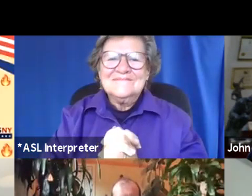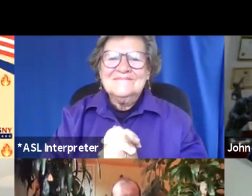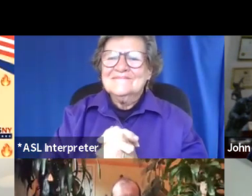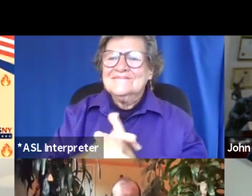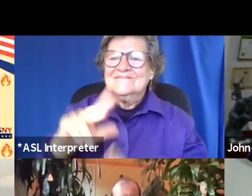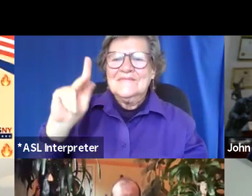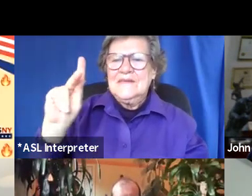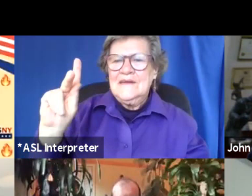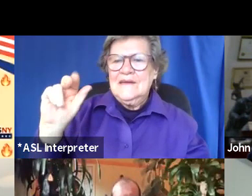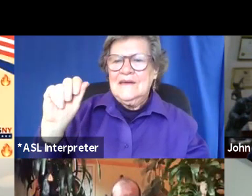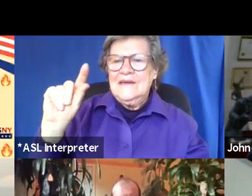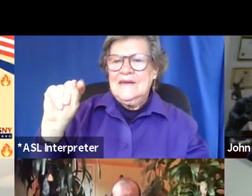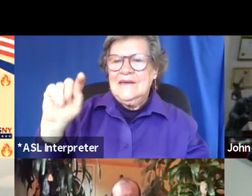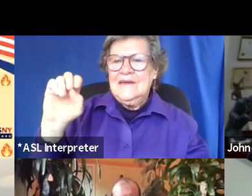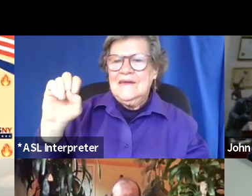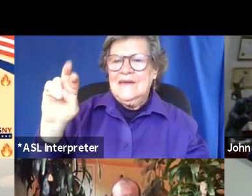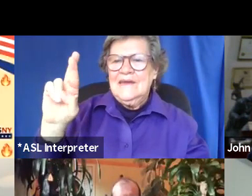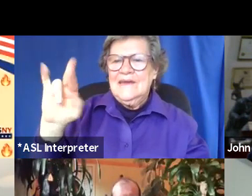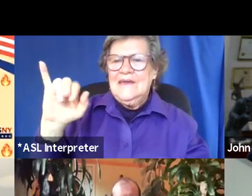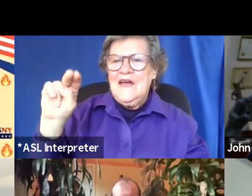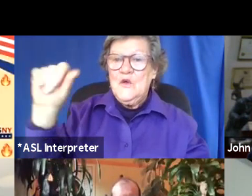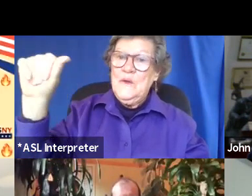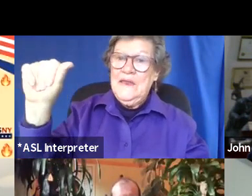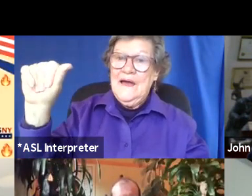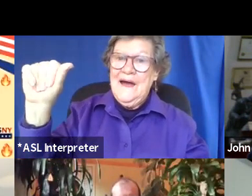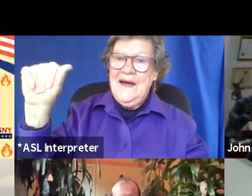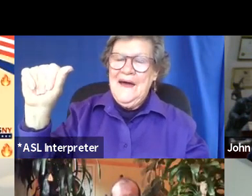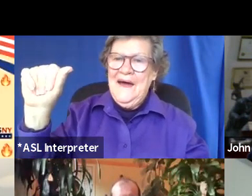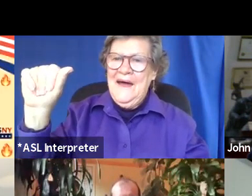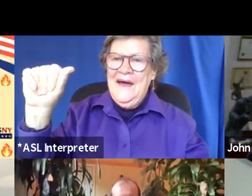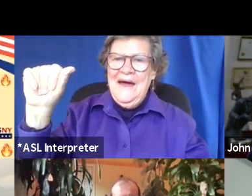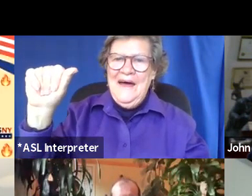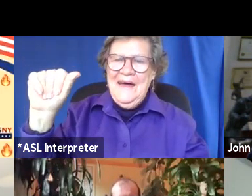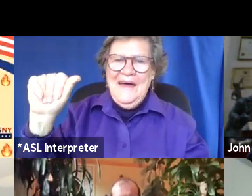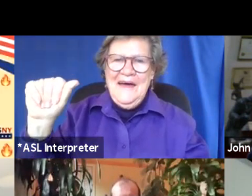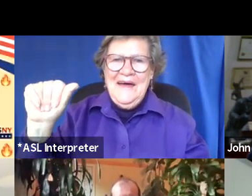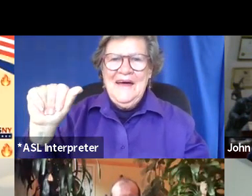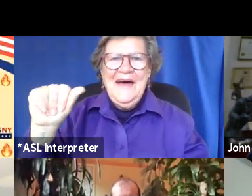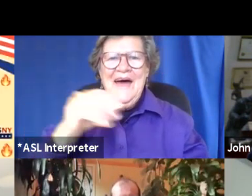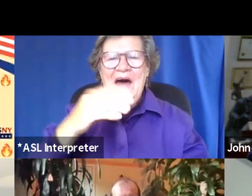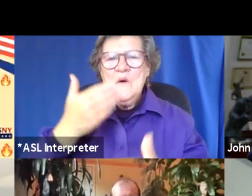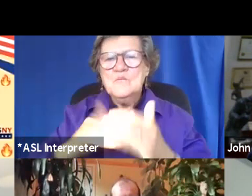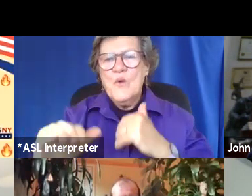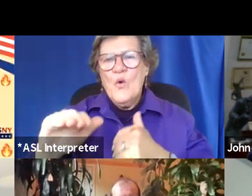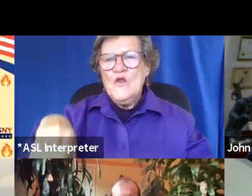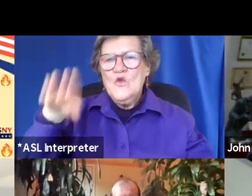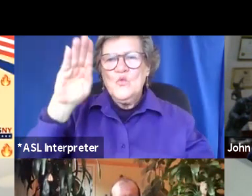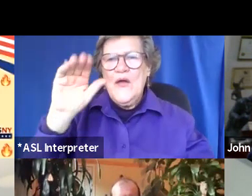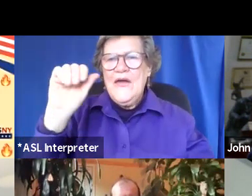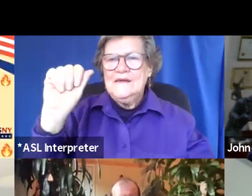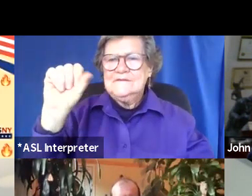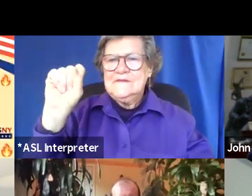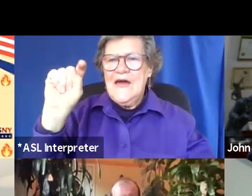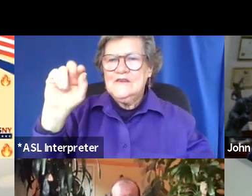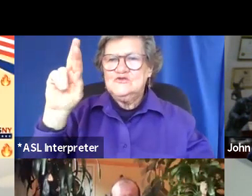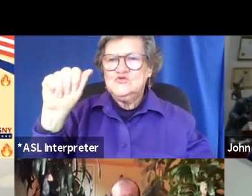Katarina, next. Great. Hey, thank you so much. I'm Catherina Cat Gioino. I was born and raised in Astoria, Queens. My parents